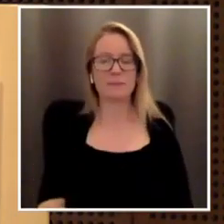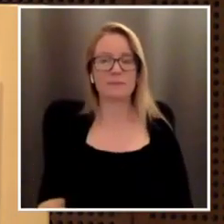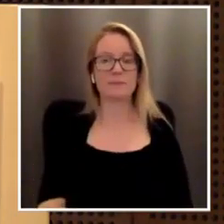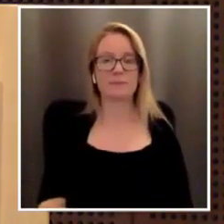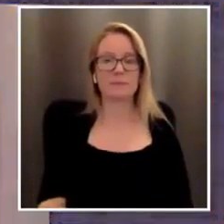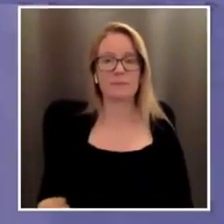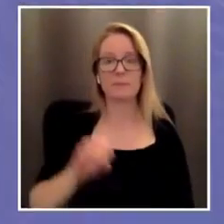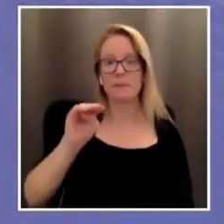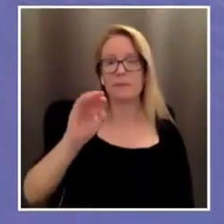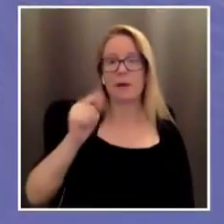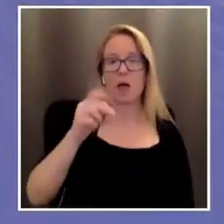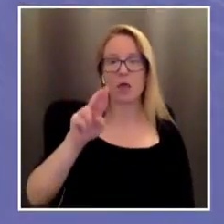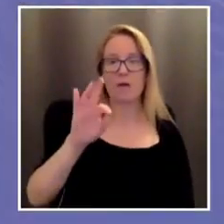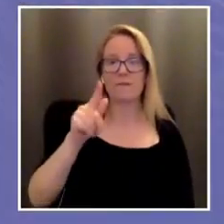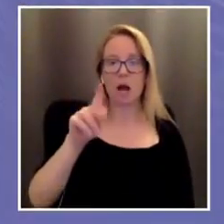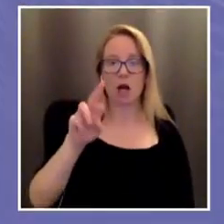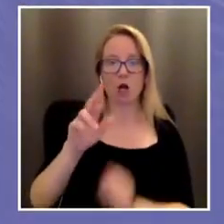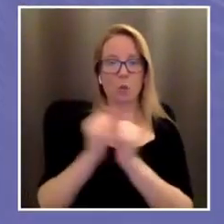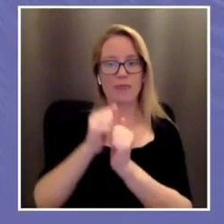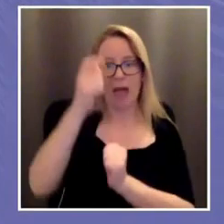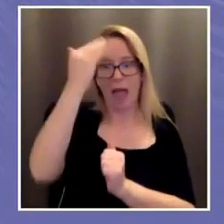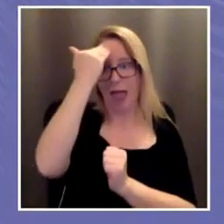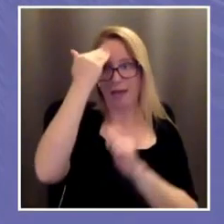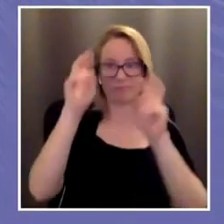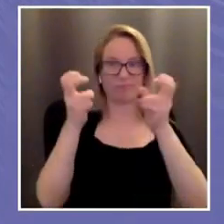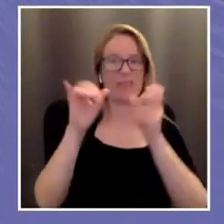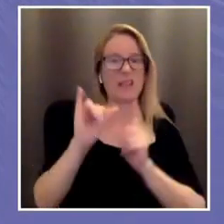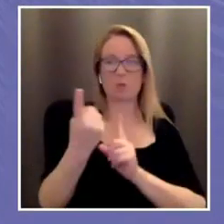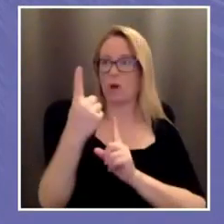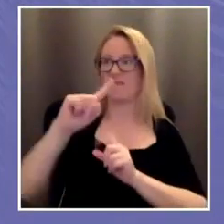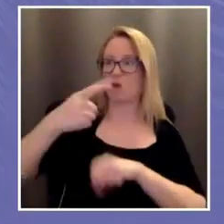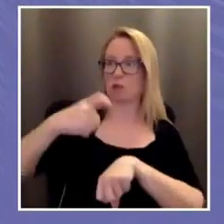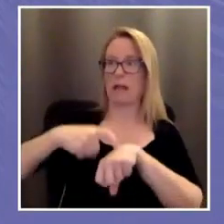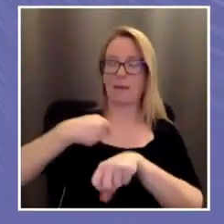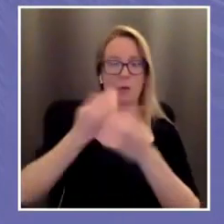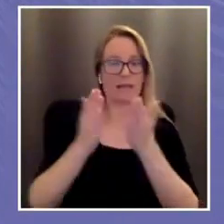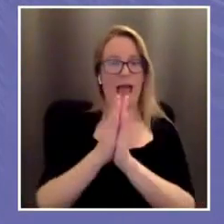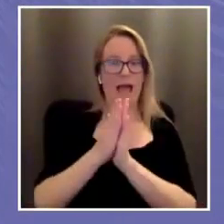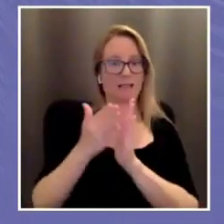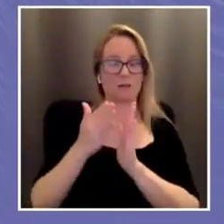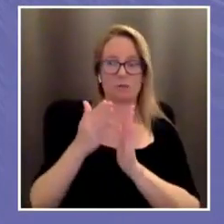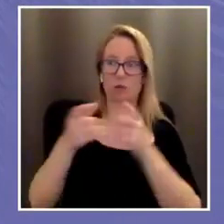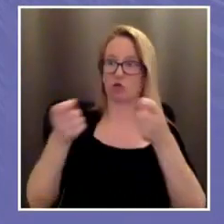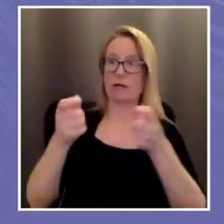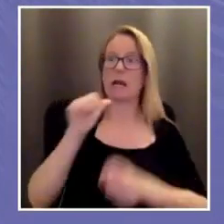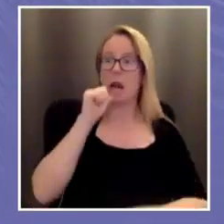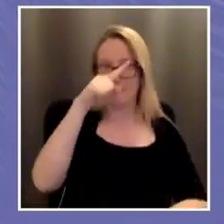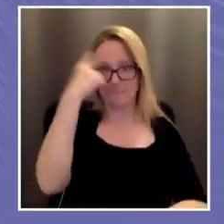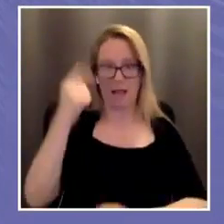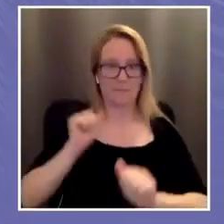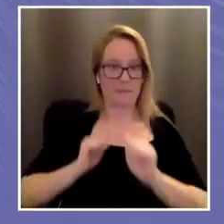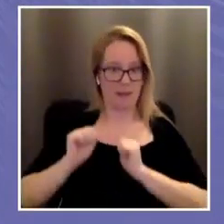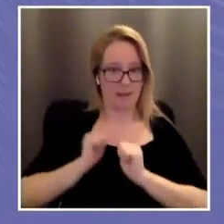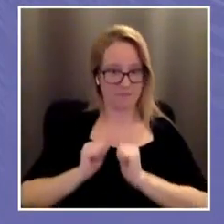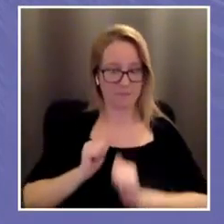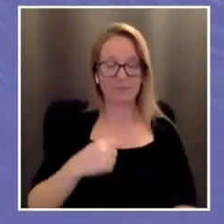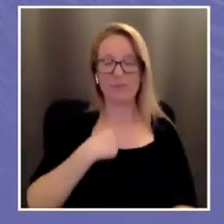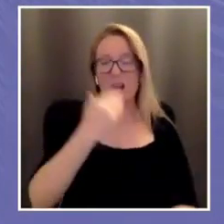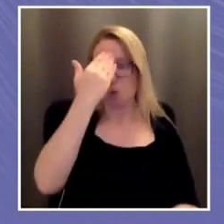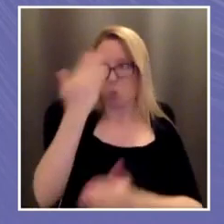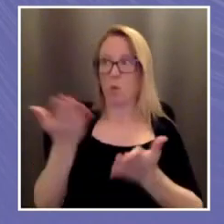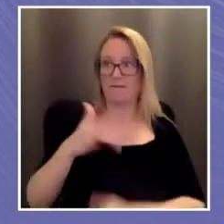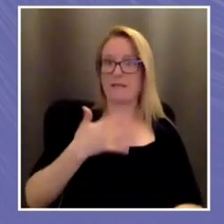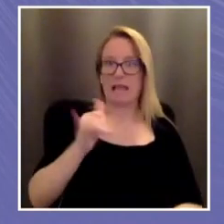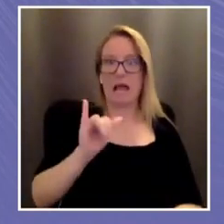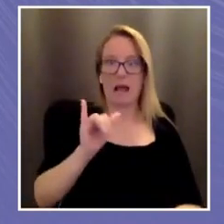Motherfucker with a Hat. This is one of the first times I was asked to direct a not Black play. And I knew what it felt like